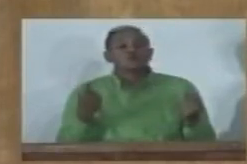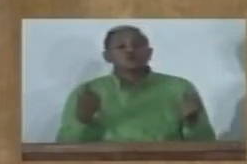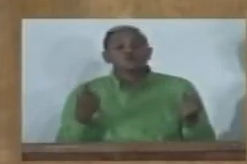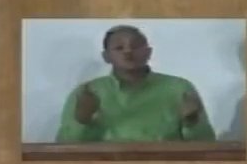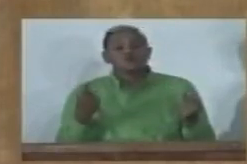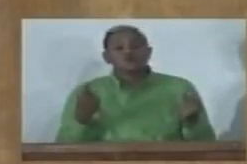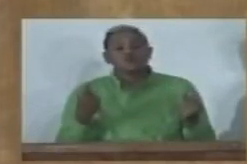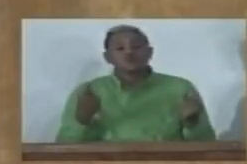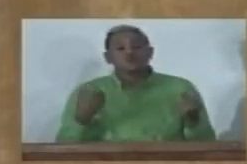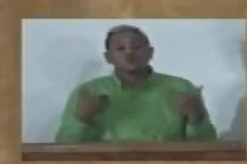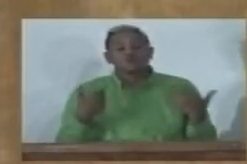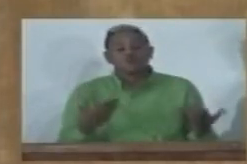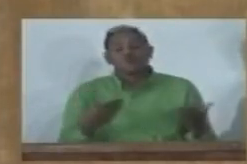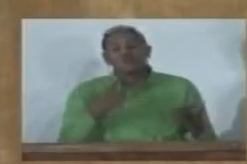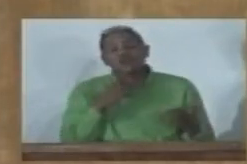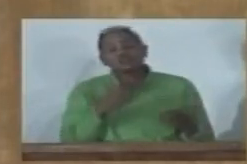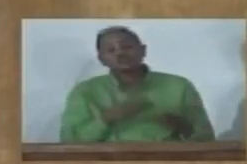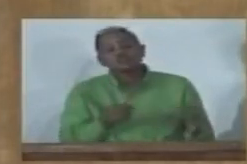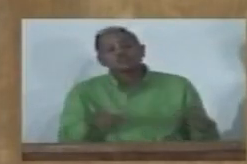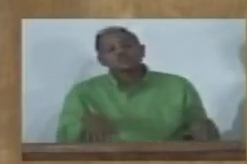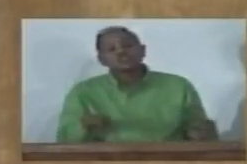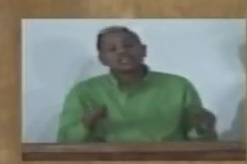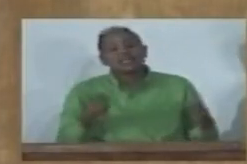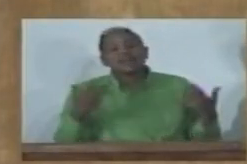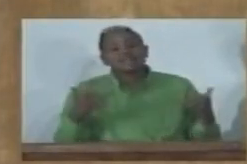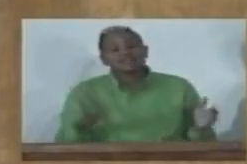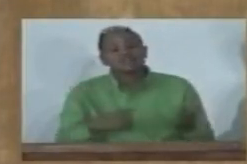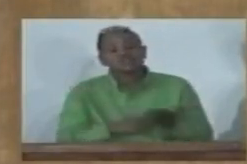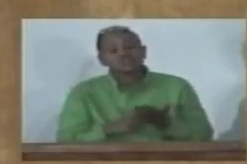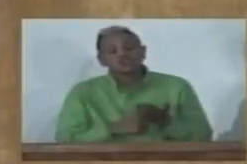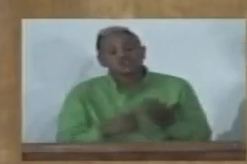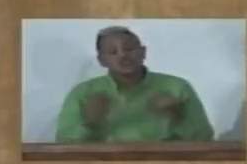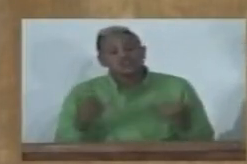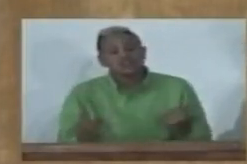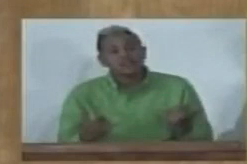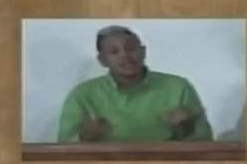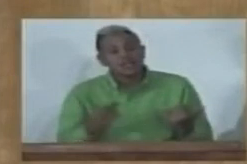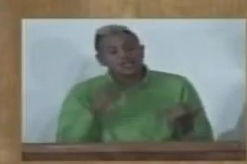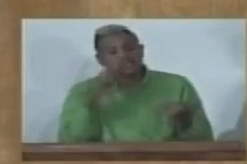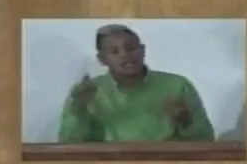a resolution to take it today. It's an important